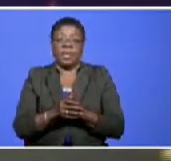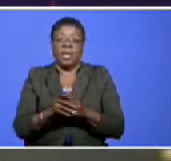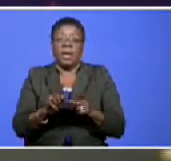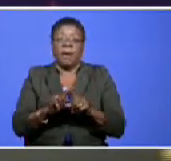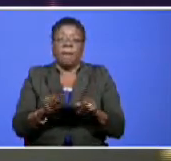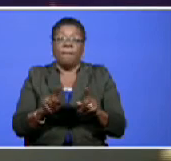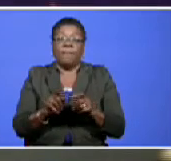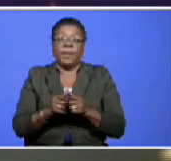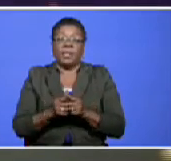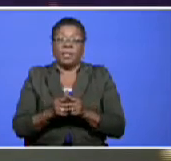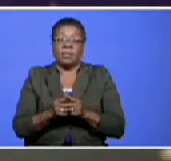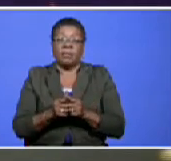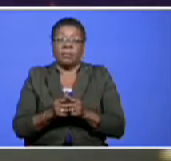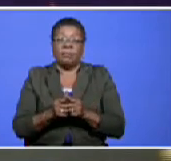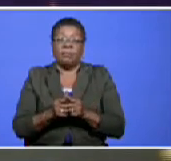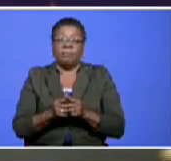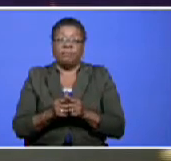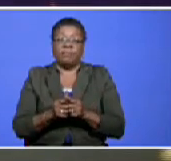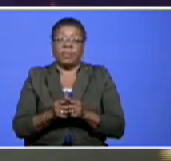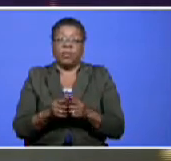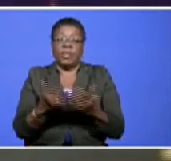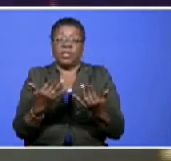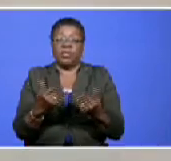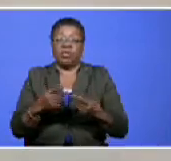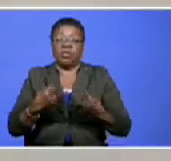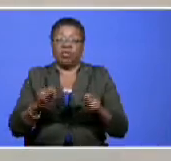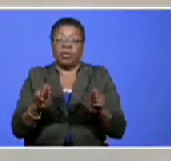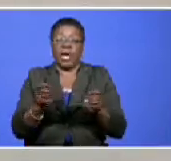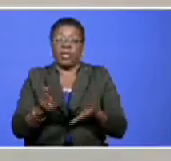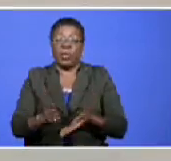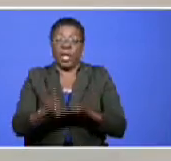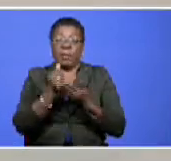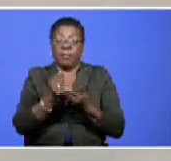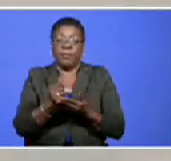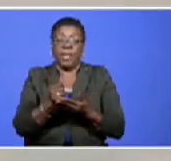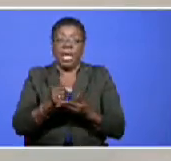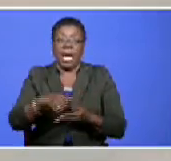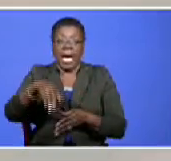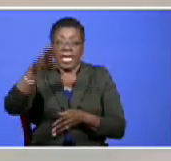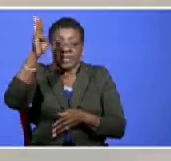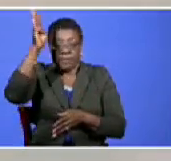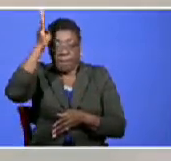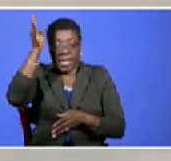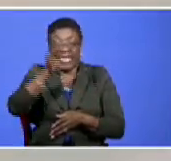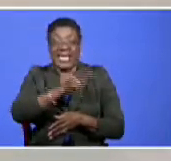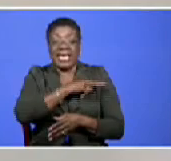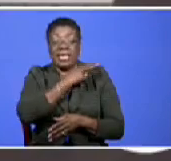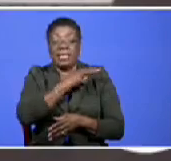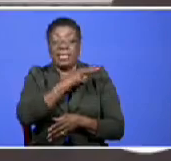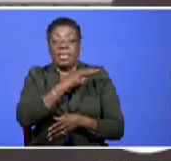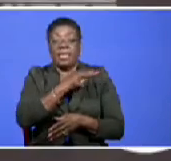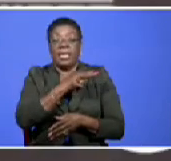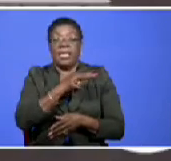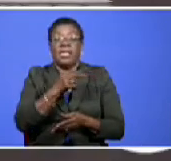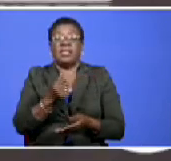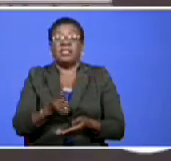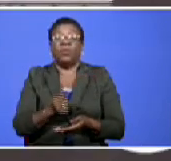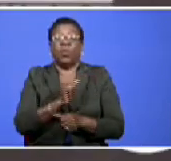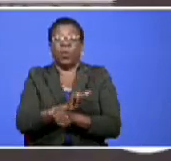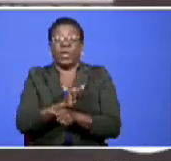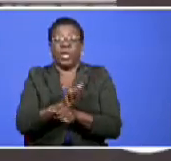a lot of people were. So it's just tragic, honestly. As for Buddy, his fundraising efforts are going well. Major thanks to